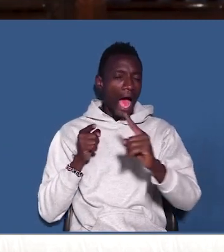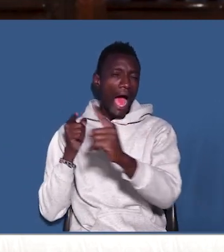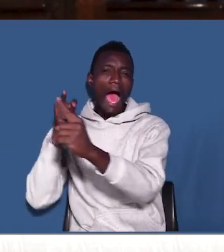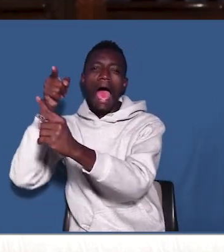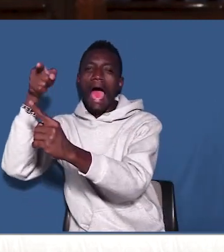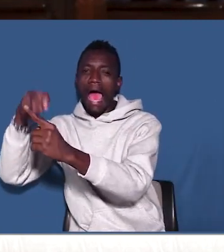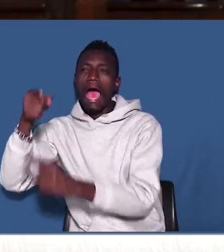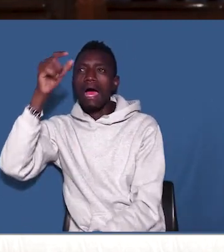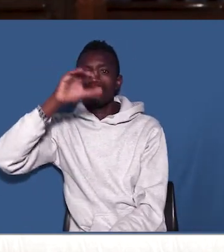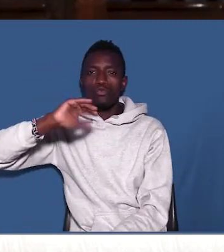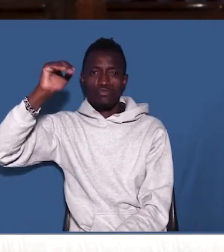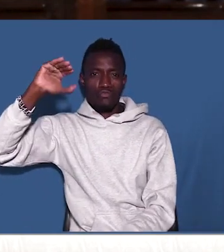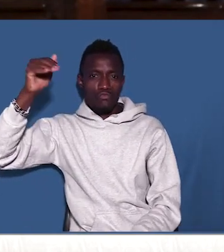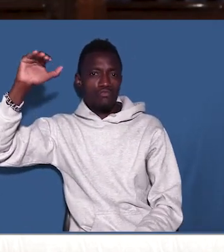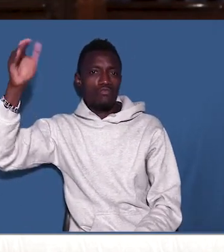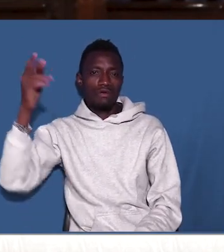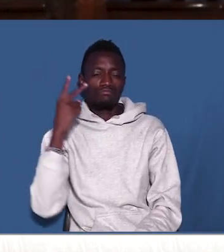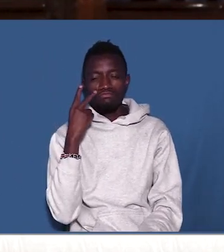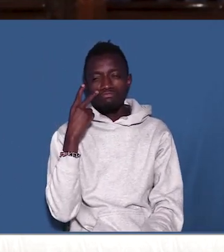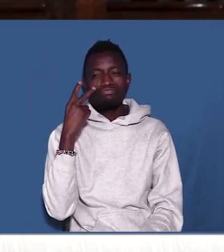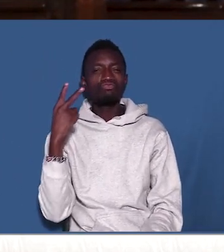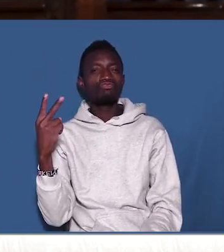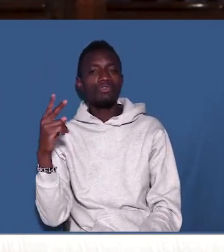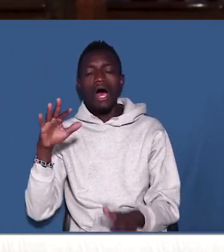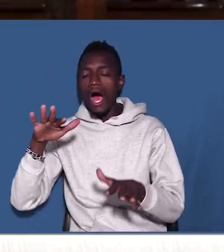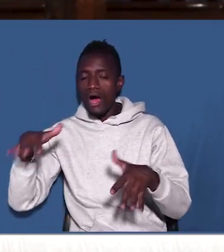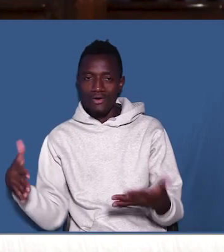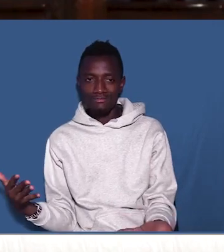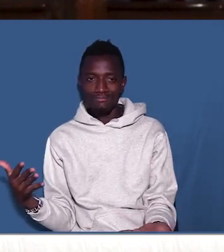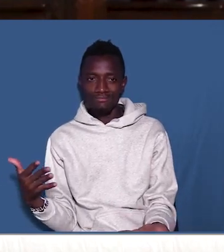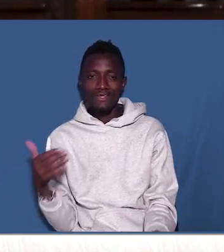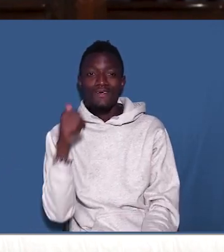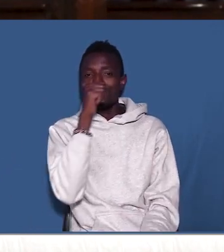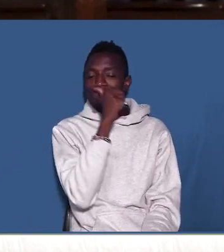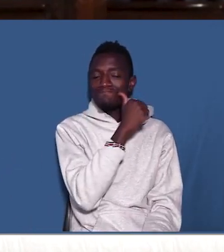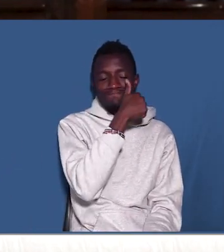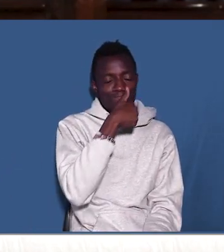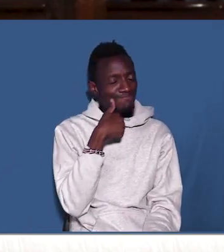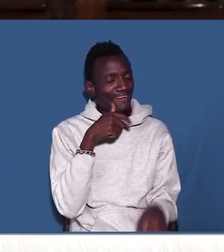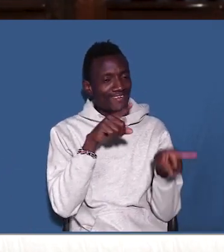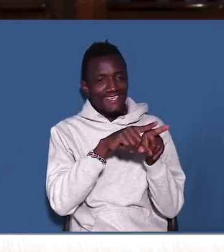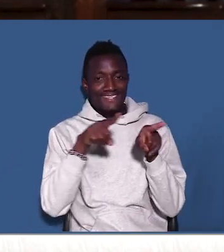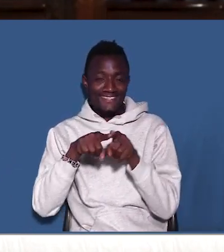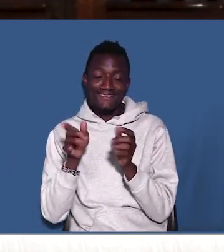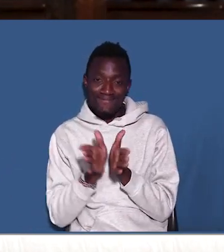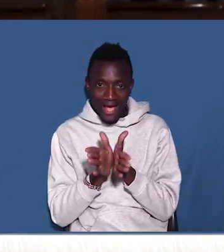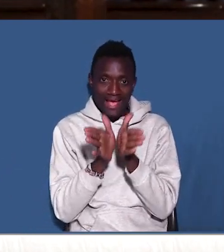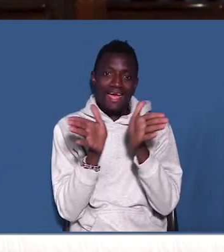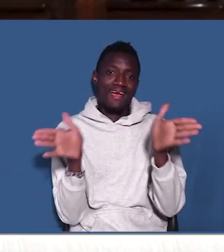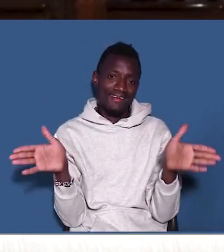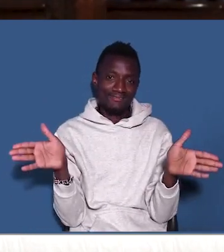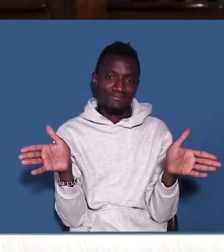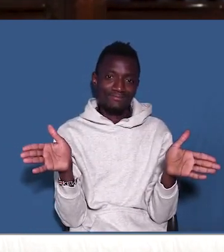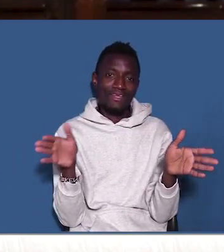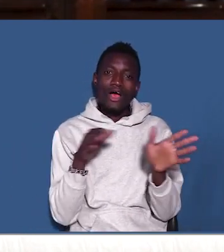it, the private as well as the public, the silent as well as the